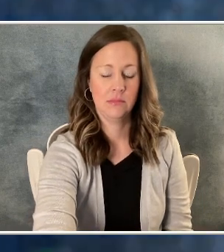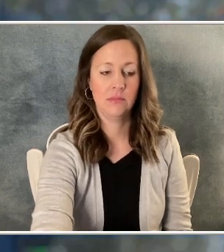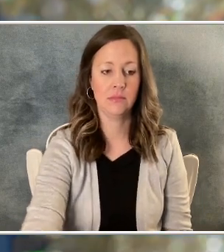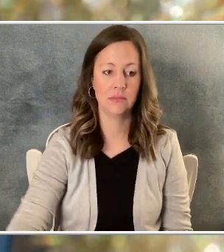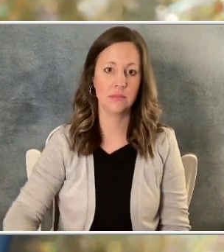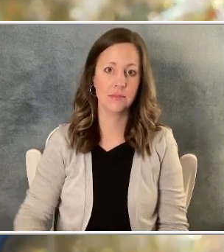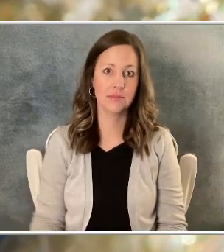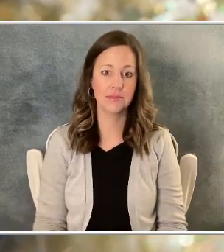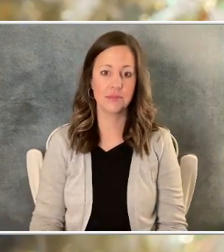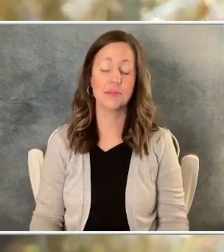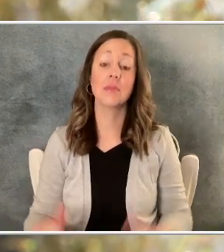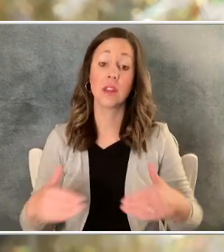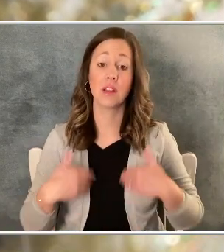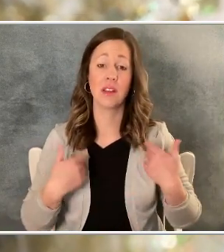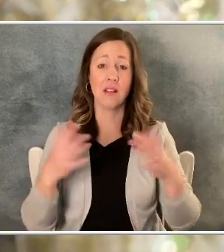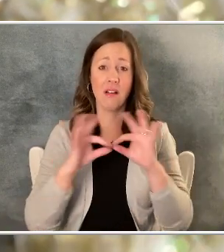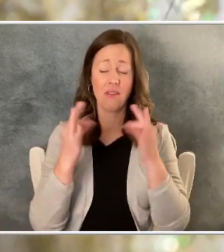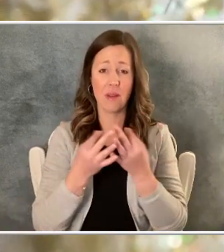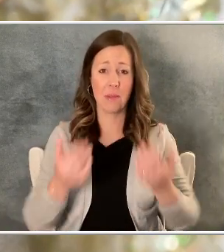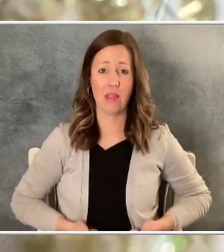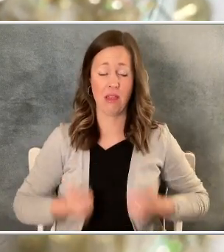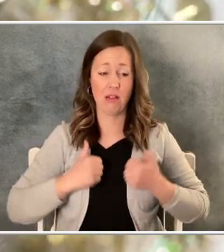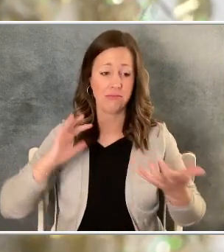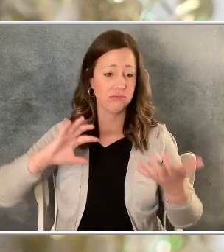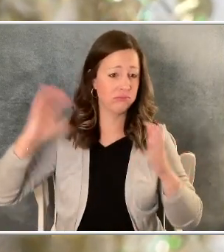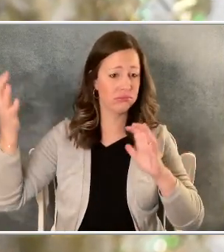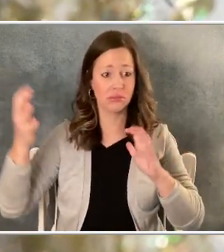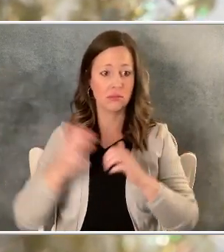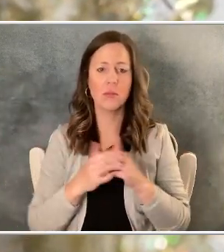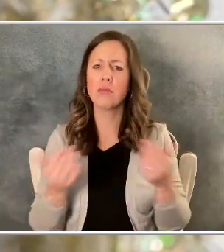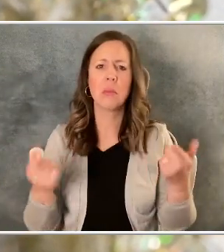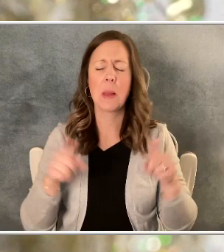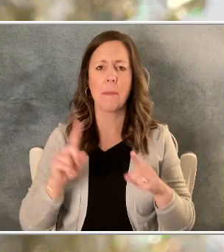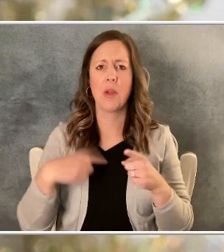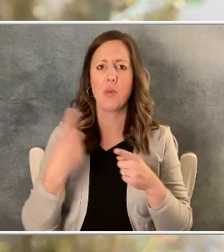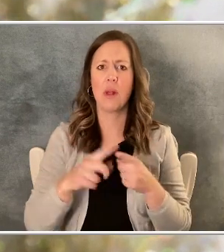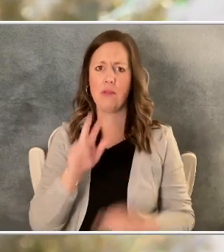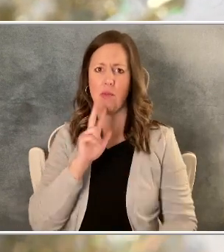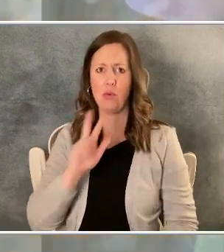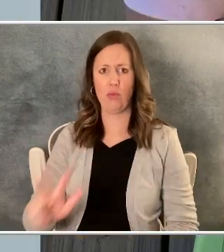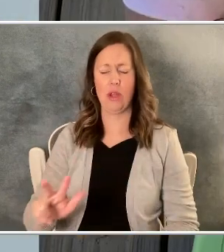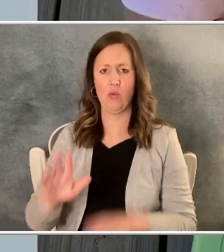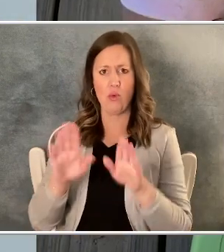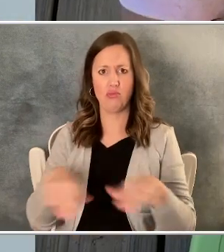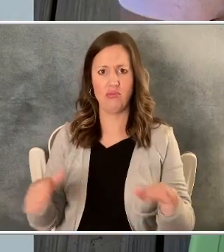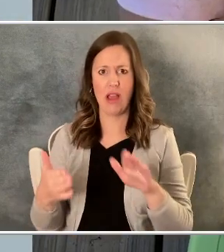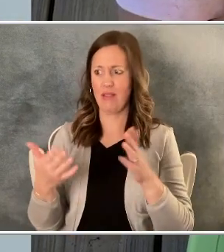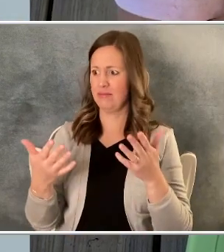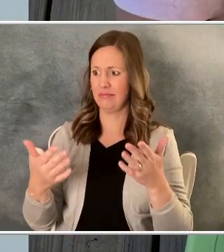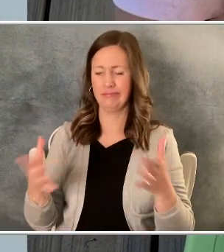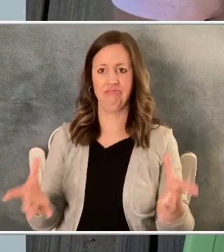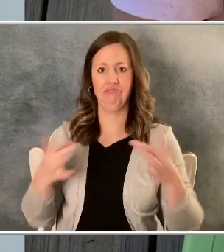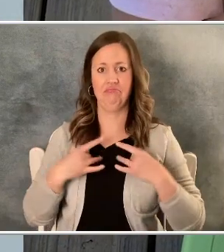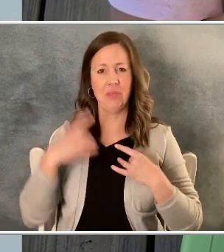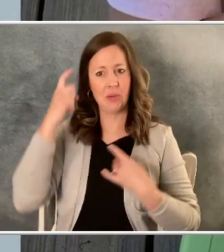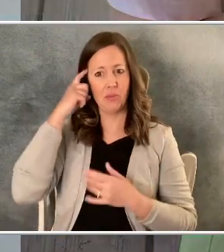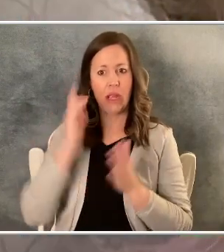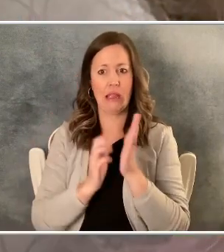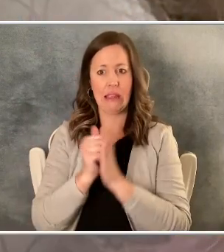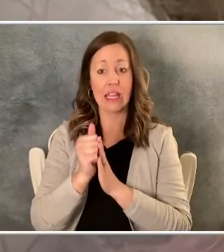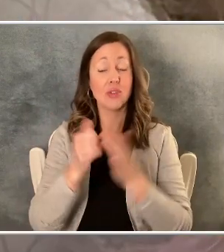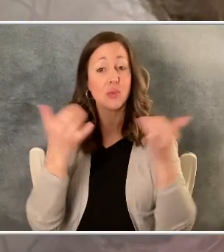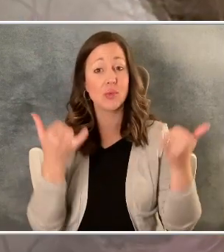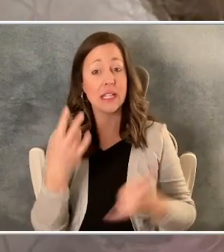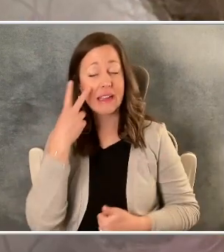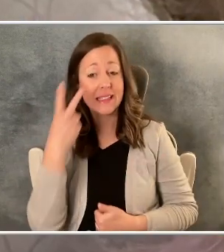A young family's life turned upside down. What happens when your 3-year-old gets brain cancer? Today, we see the tears, the joy,